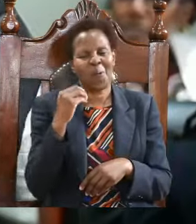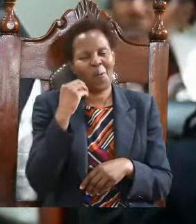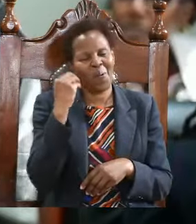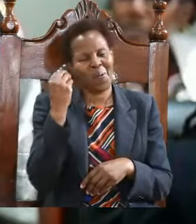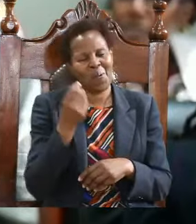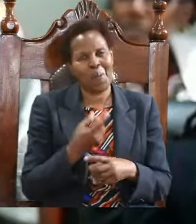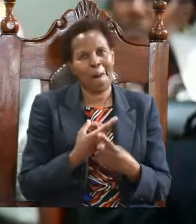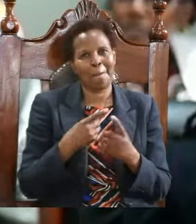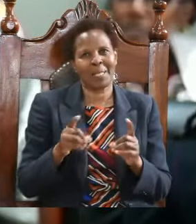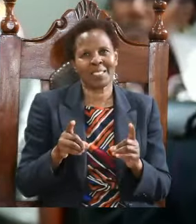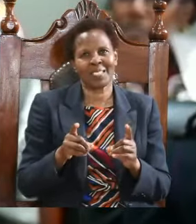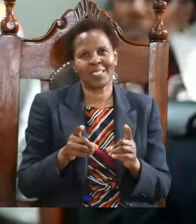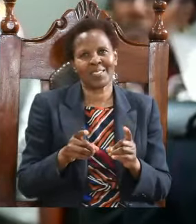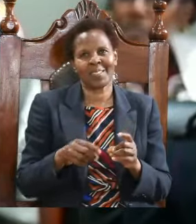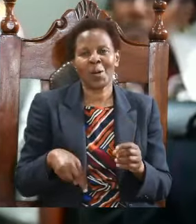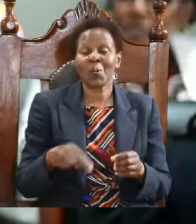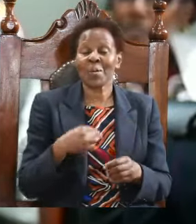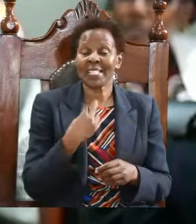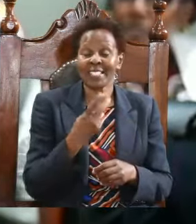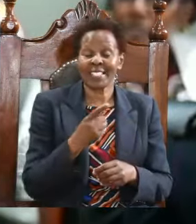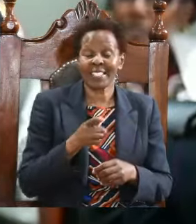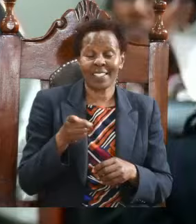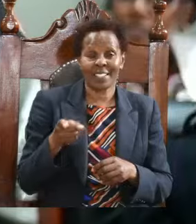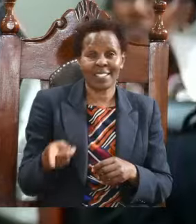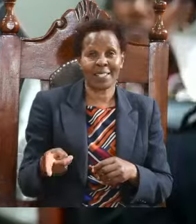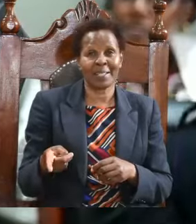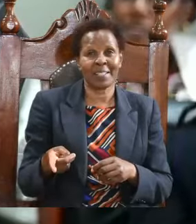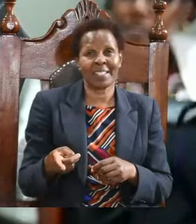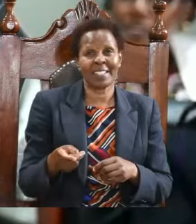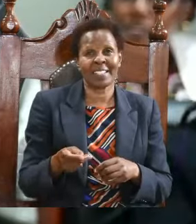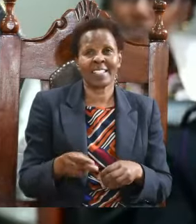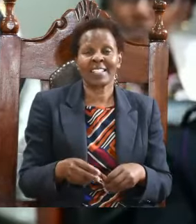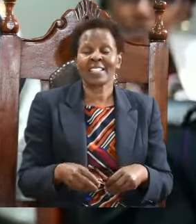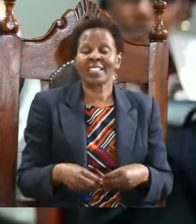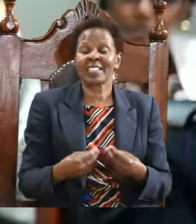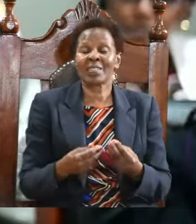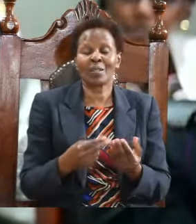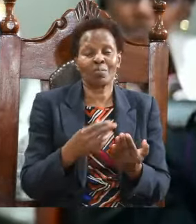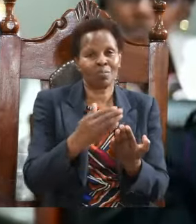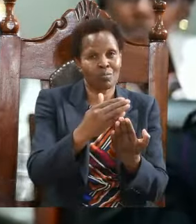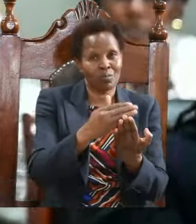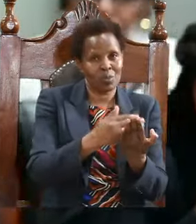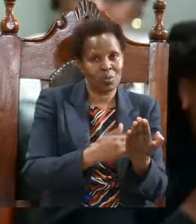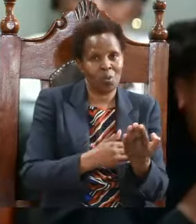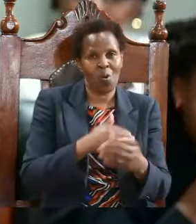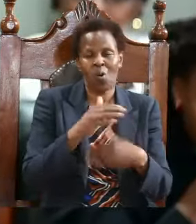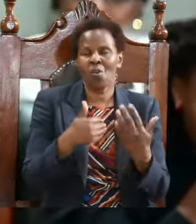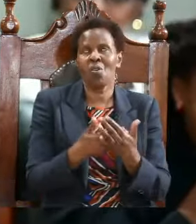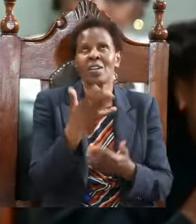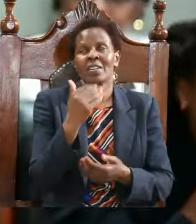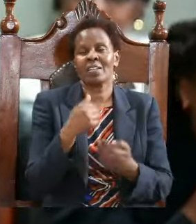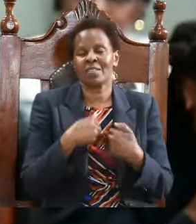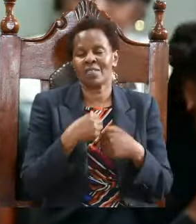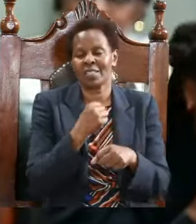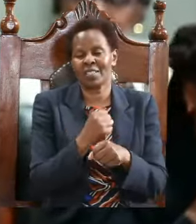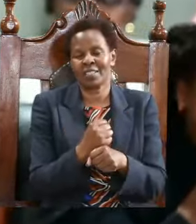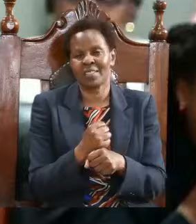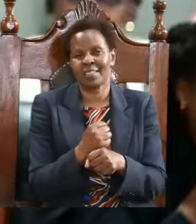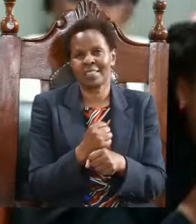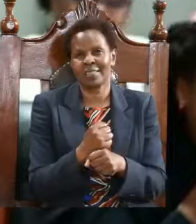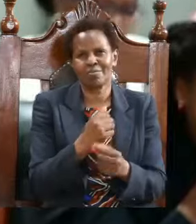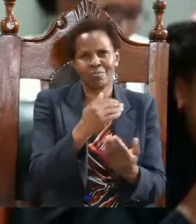But we can see Joshua giving us a narration what the Lord has done. A